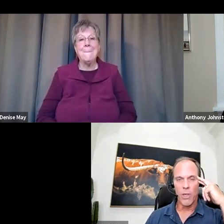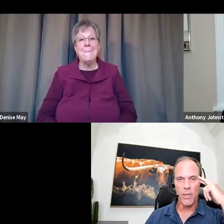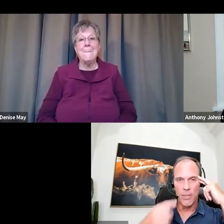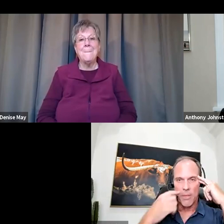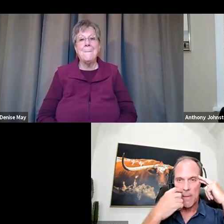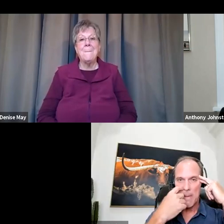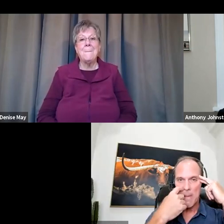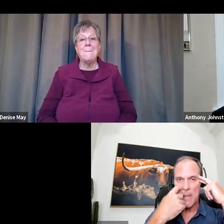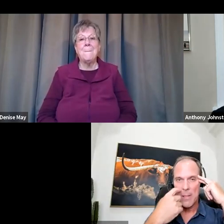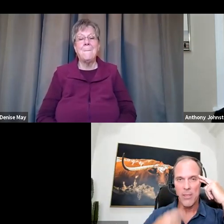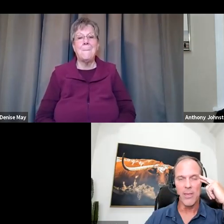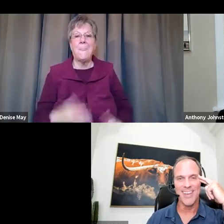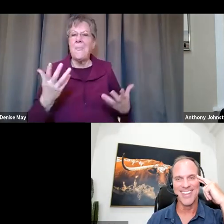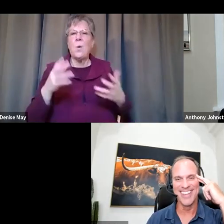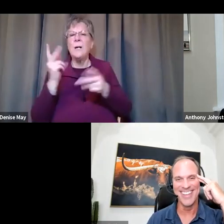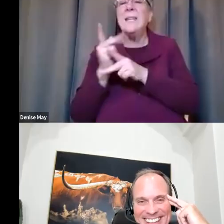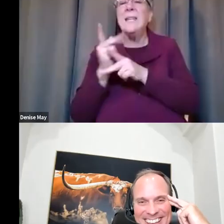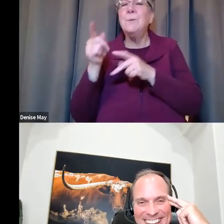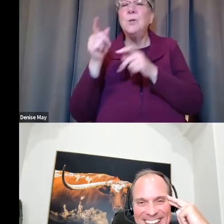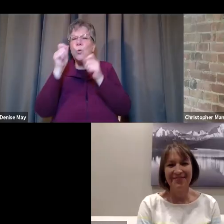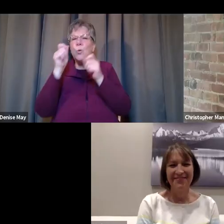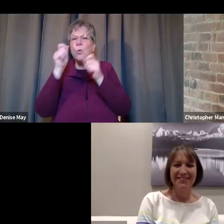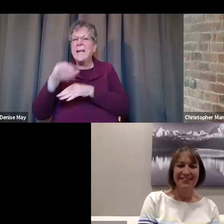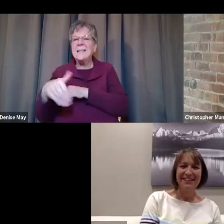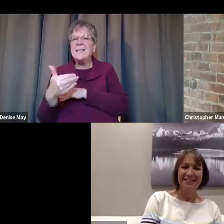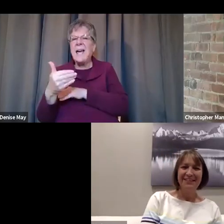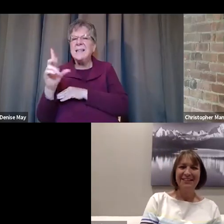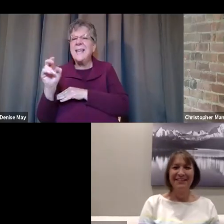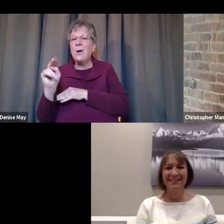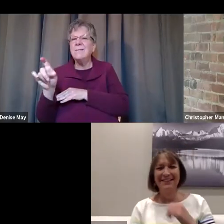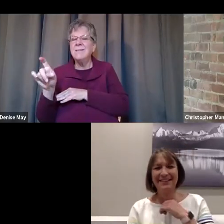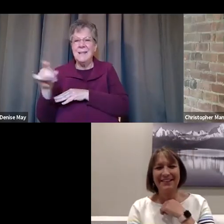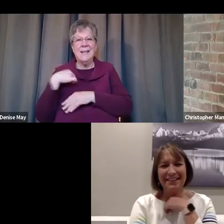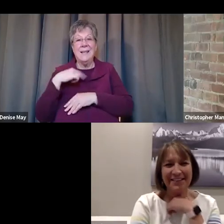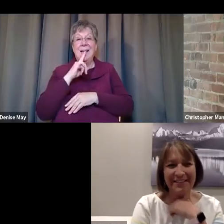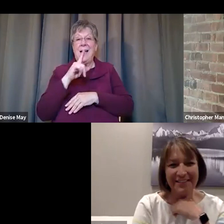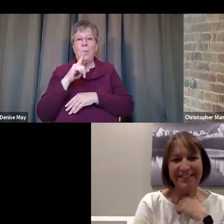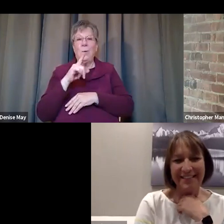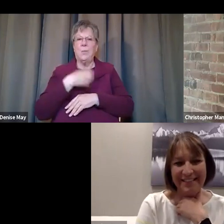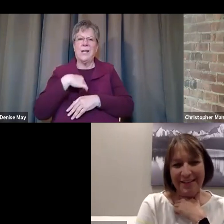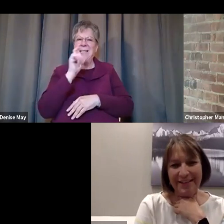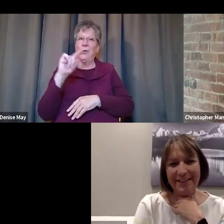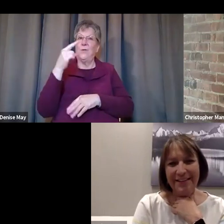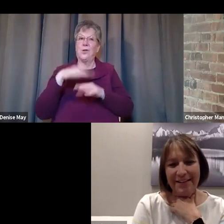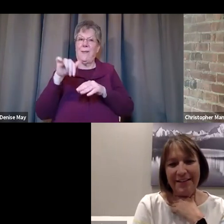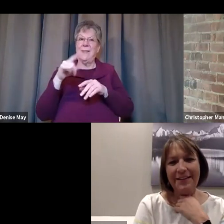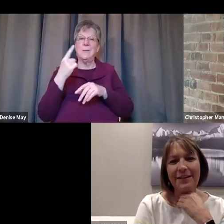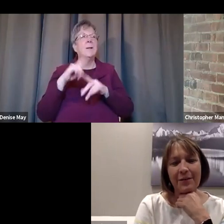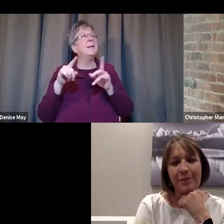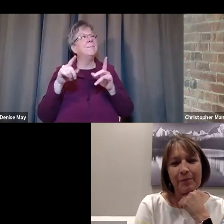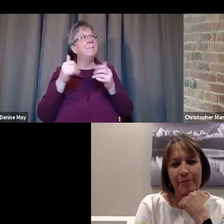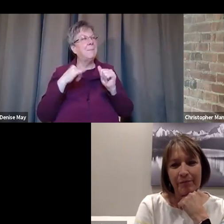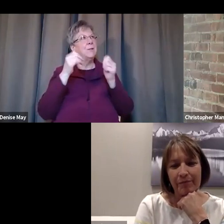What keeps you awake at night, Darren? Yeah, I really wish I hadn't got to go first on this one, but let me try to collect my thoughts.